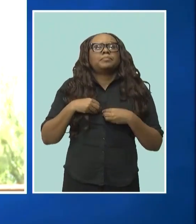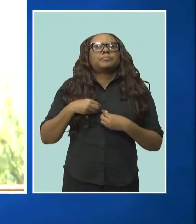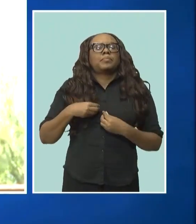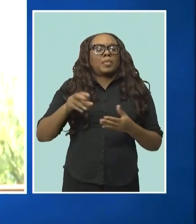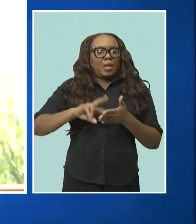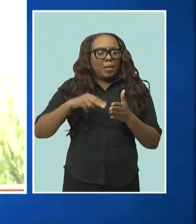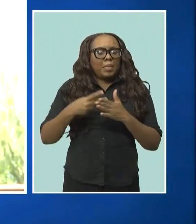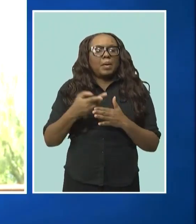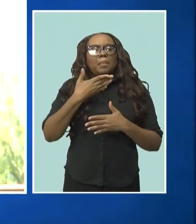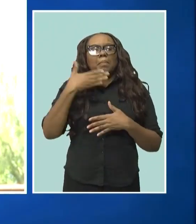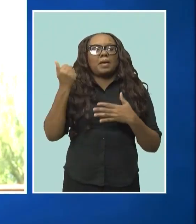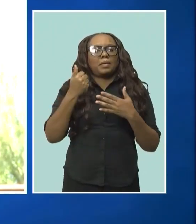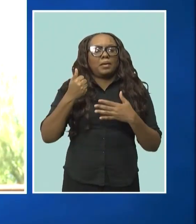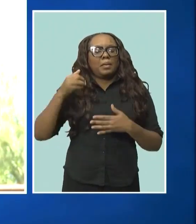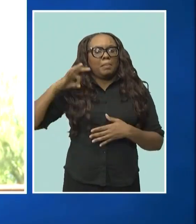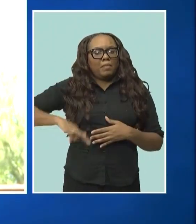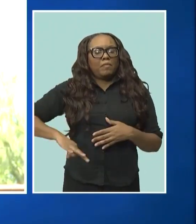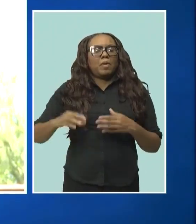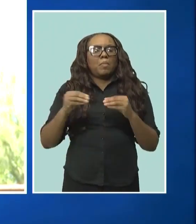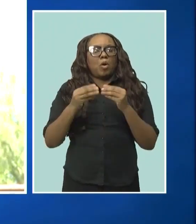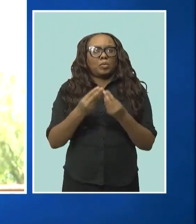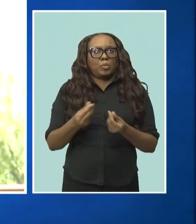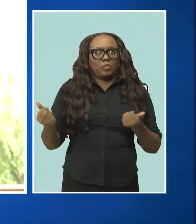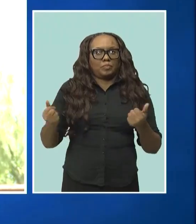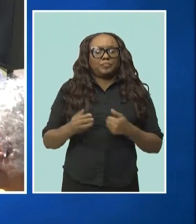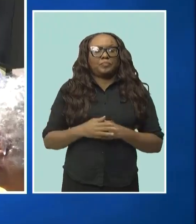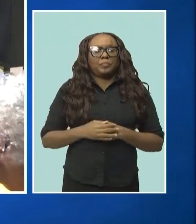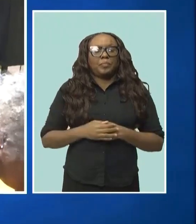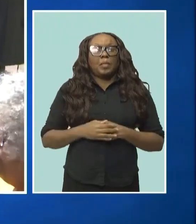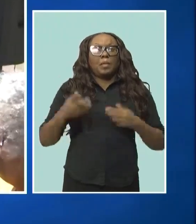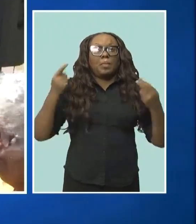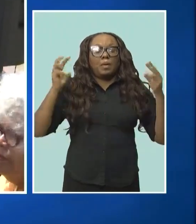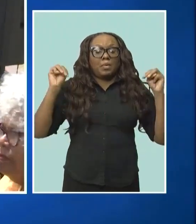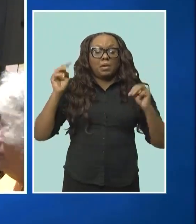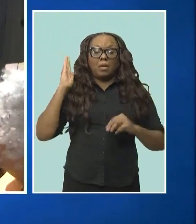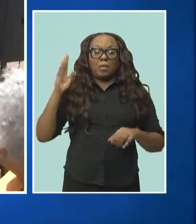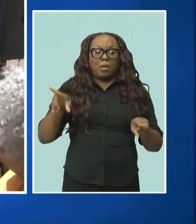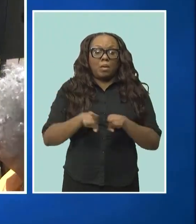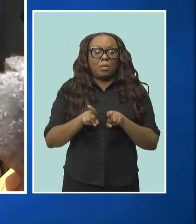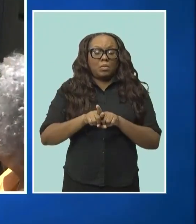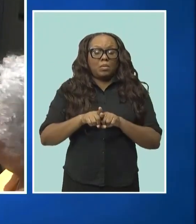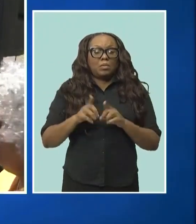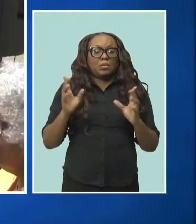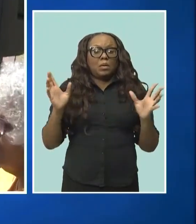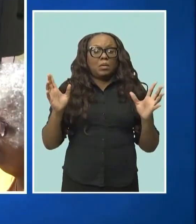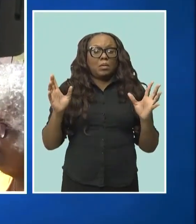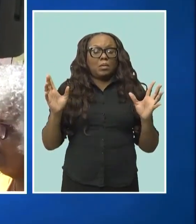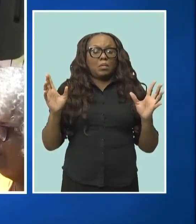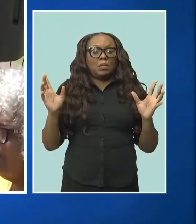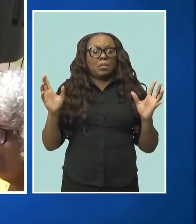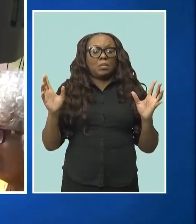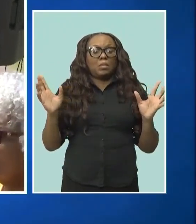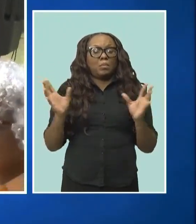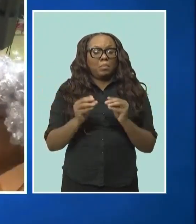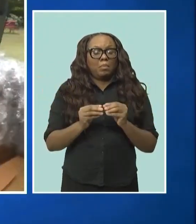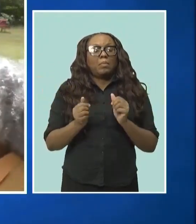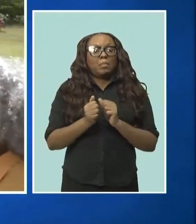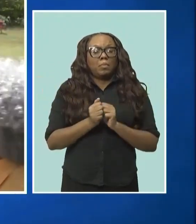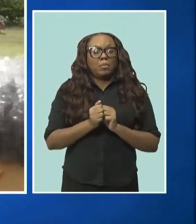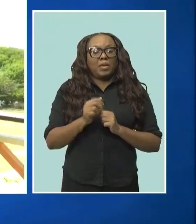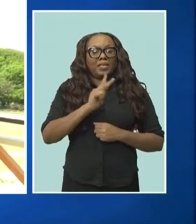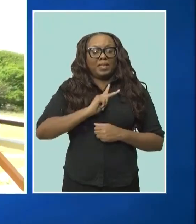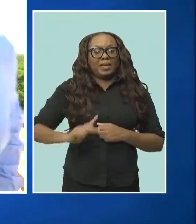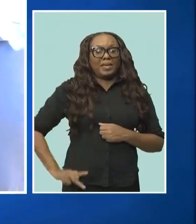in London, the Prime Minister will also meet with King Charles III to celebrate the contribution of the Windrush